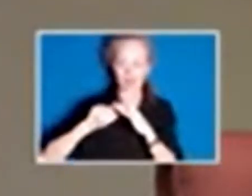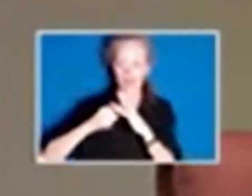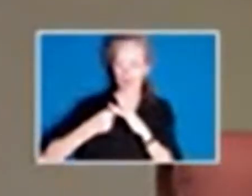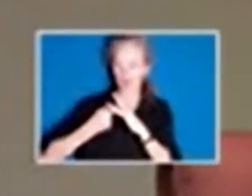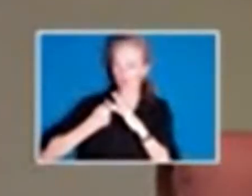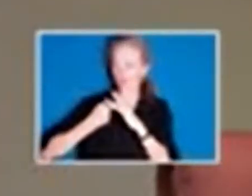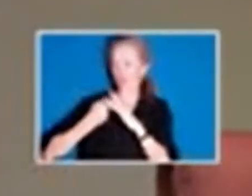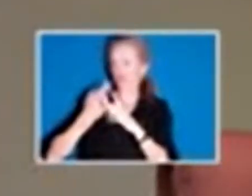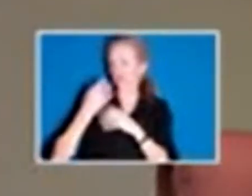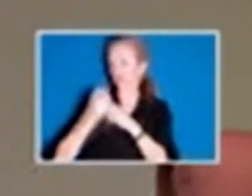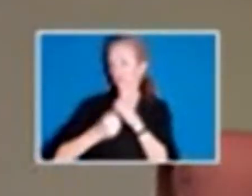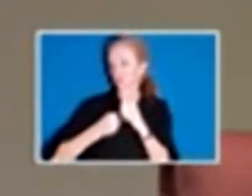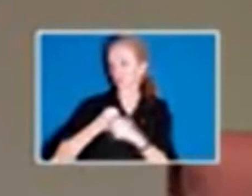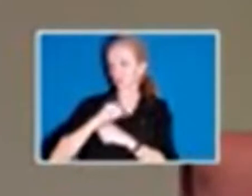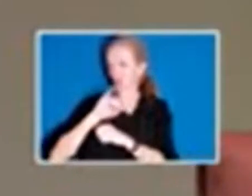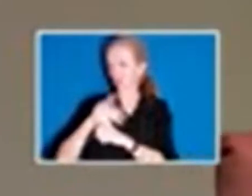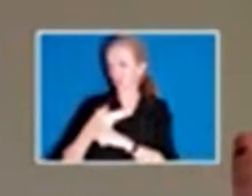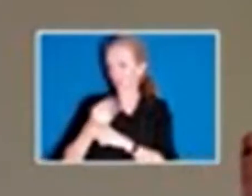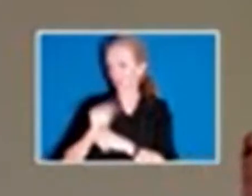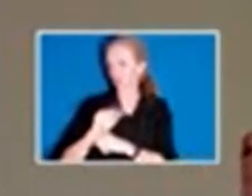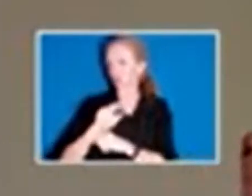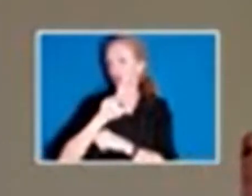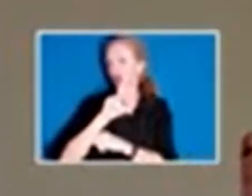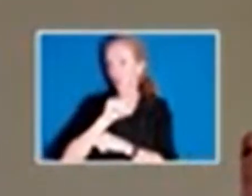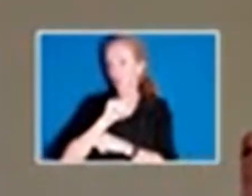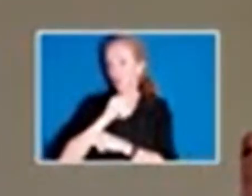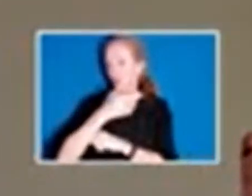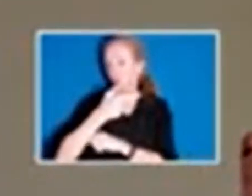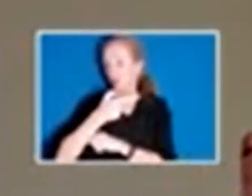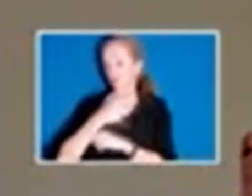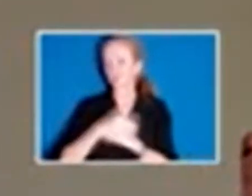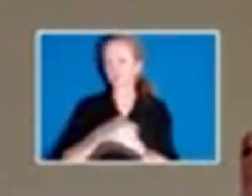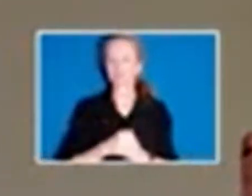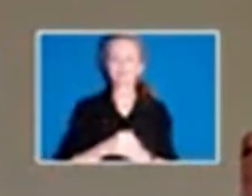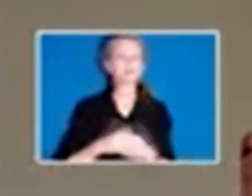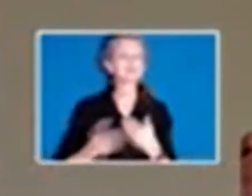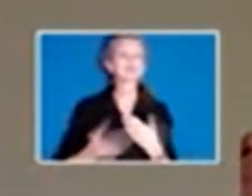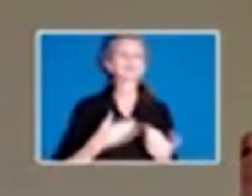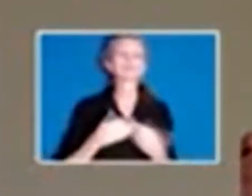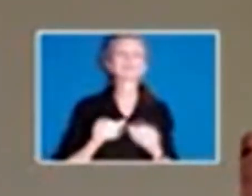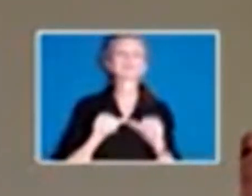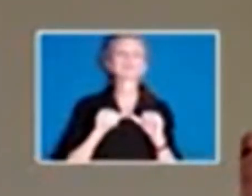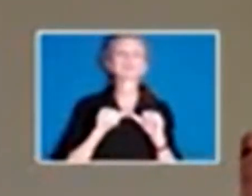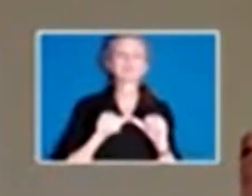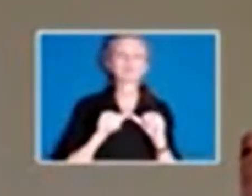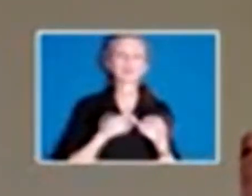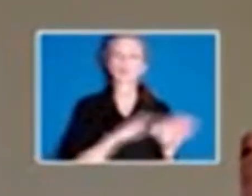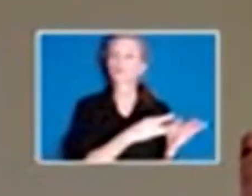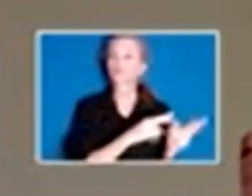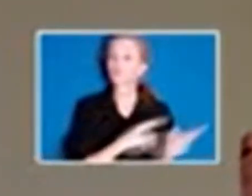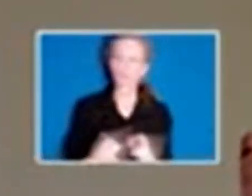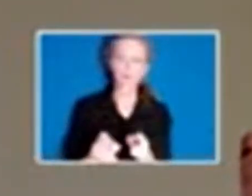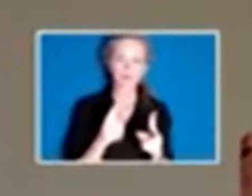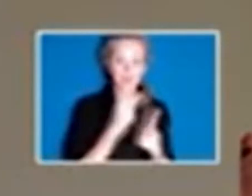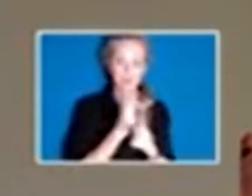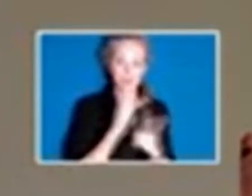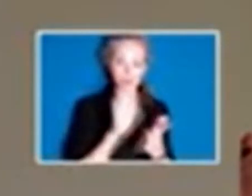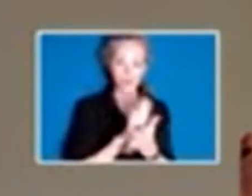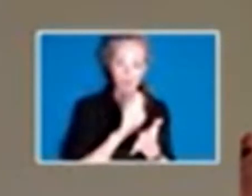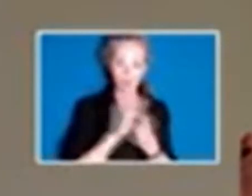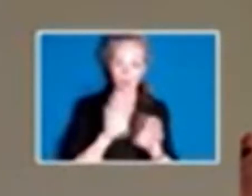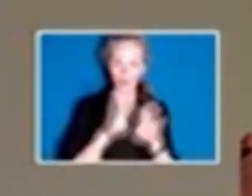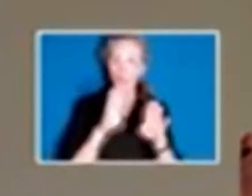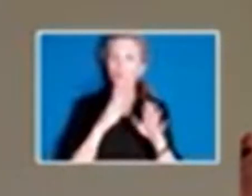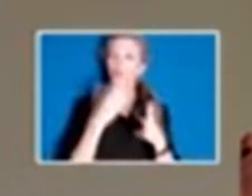we are prepared to open schools and keep them open. One factor that leads to our